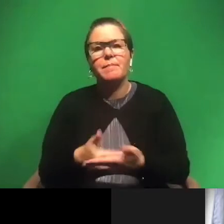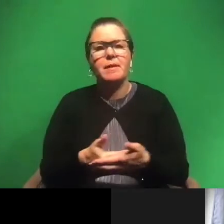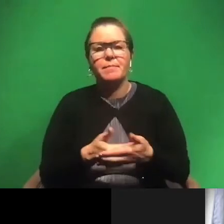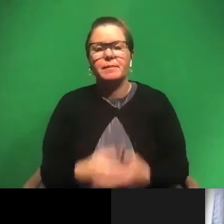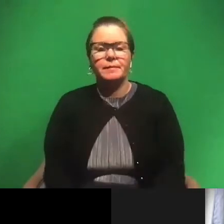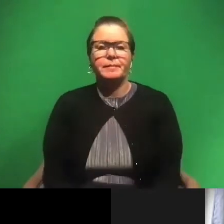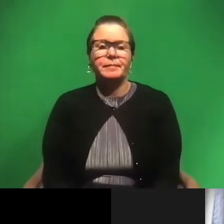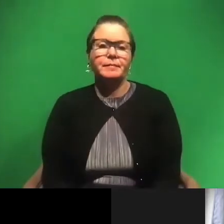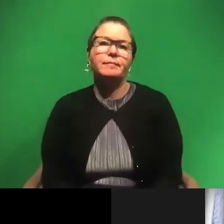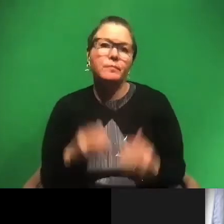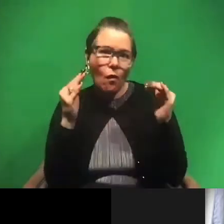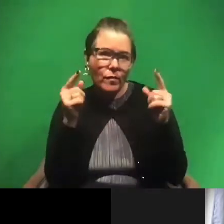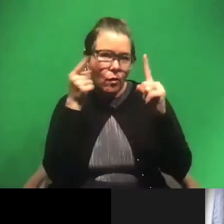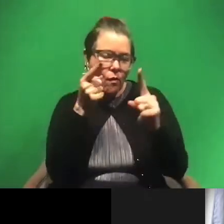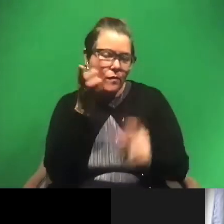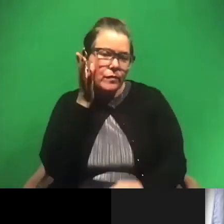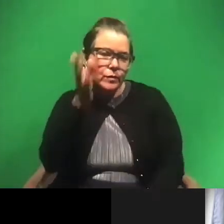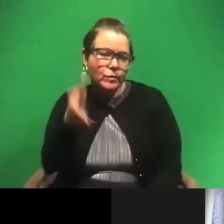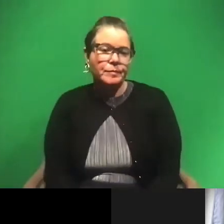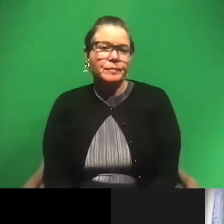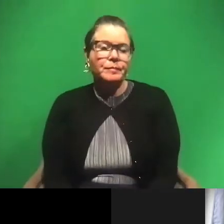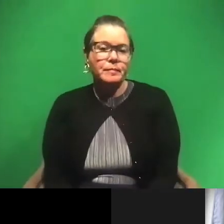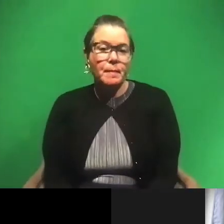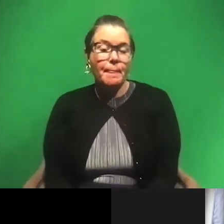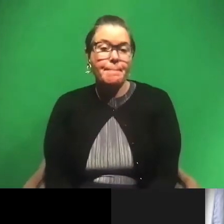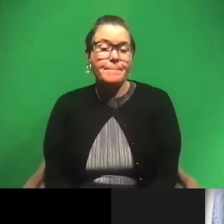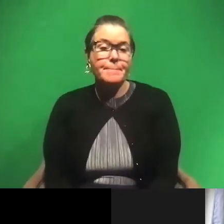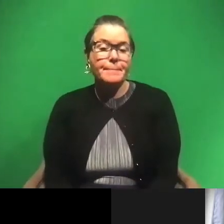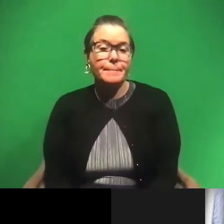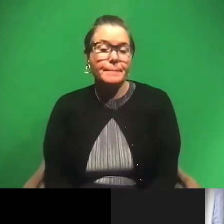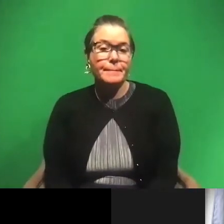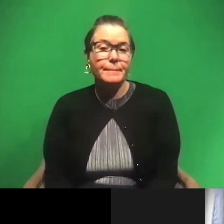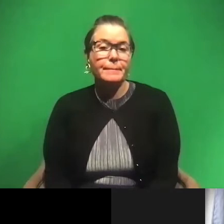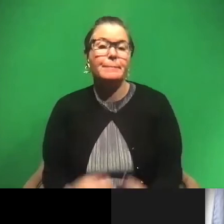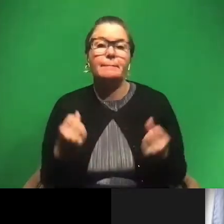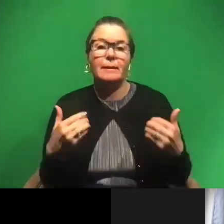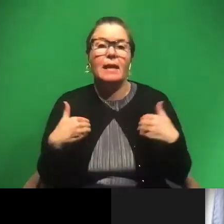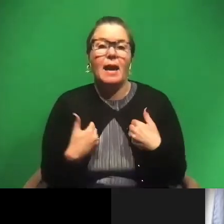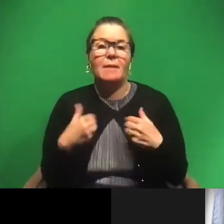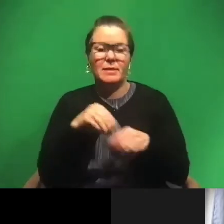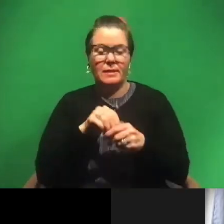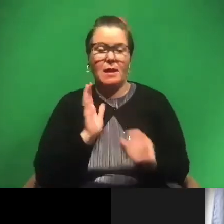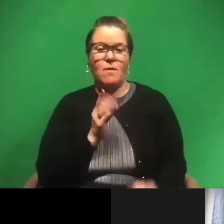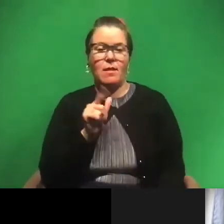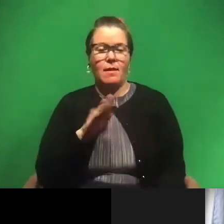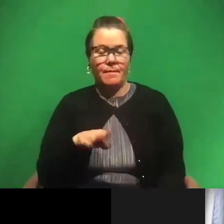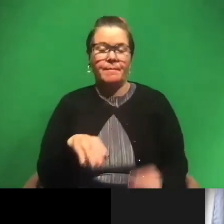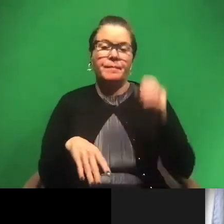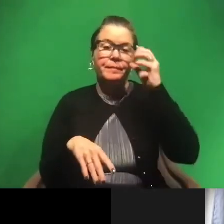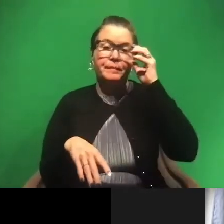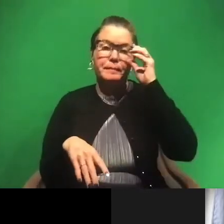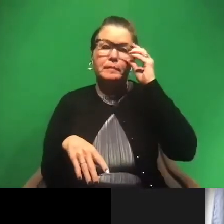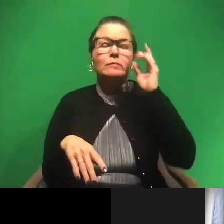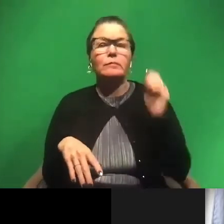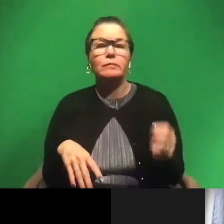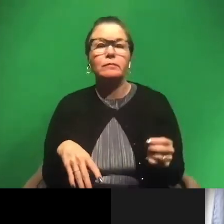abalone, hopefully, in the future. And so we have a lot of animals in the lab, and